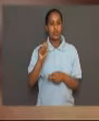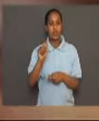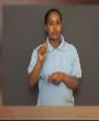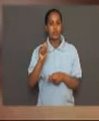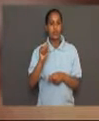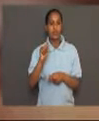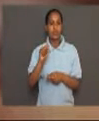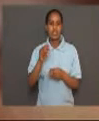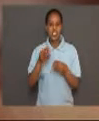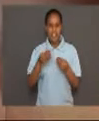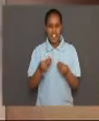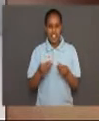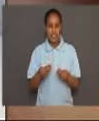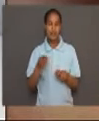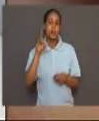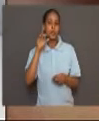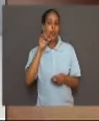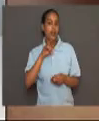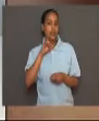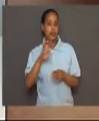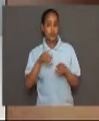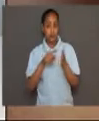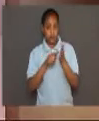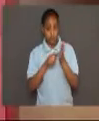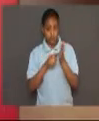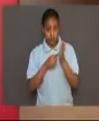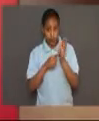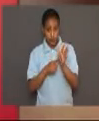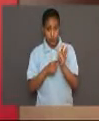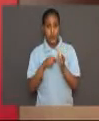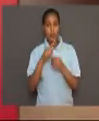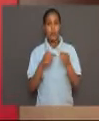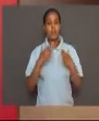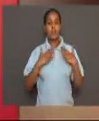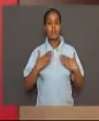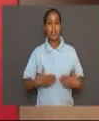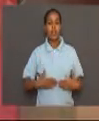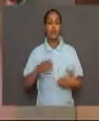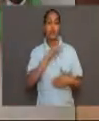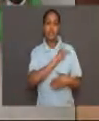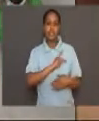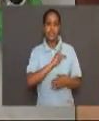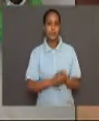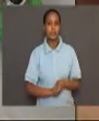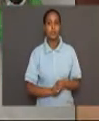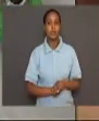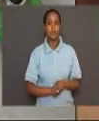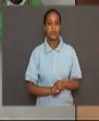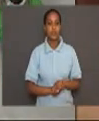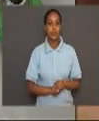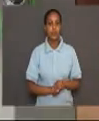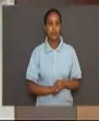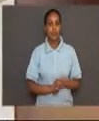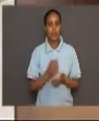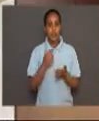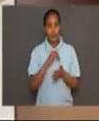thermo-softening plastic, which gives you a clue about its physical properties.